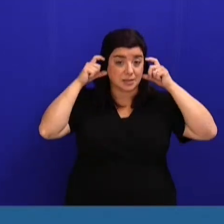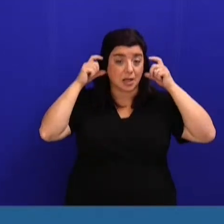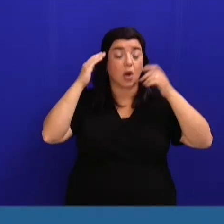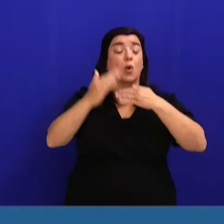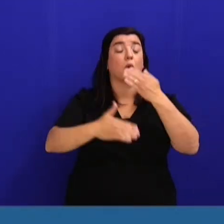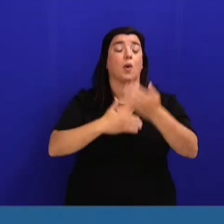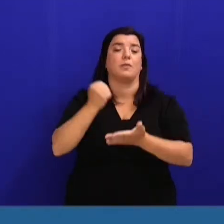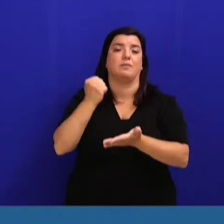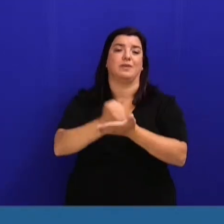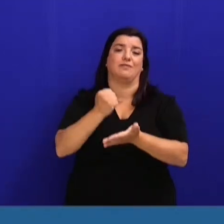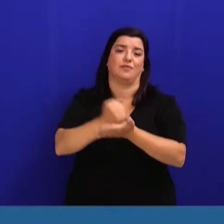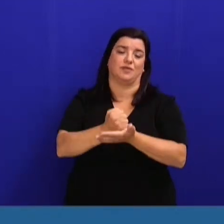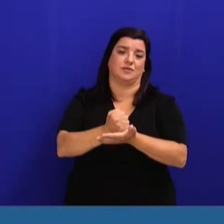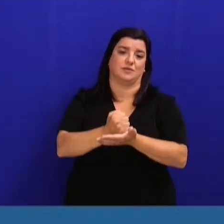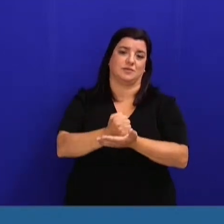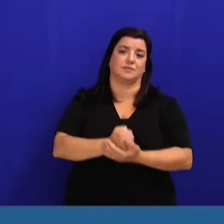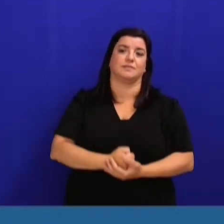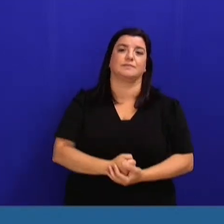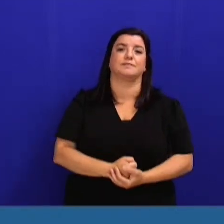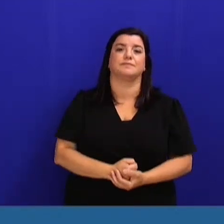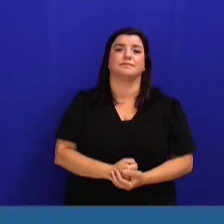ukoll f'dawn il-ċirkostanzi.